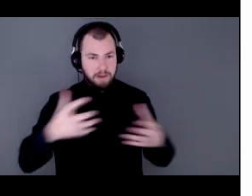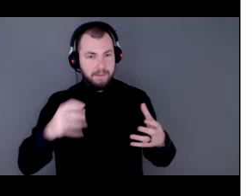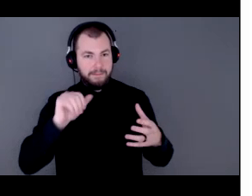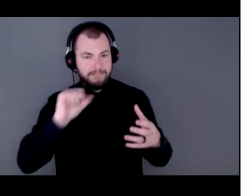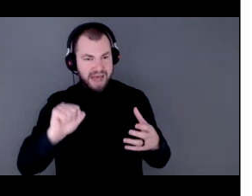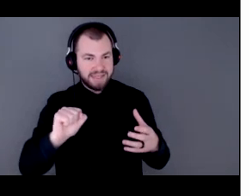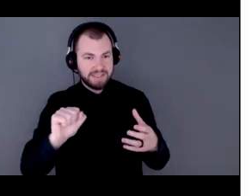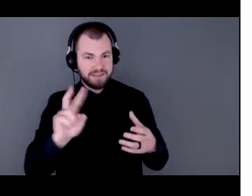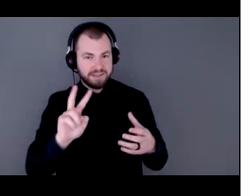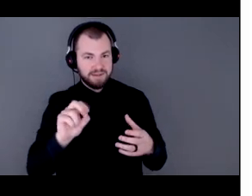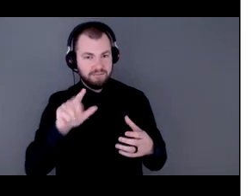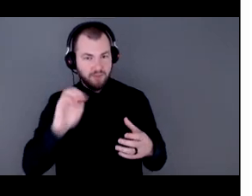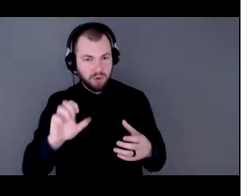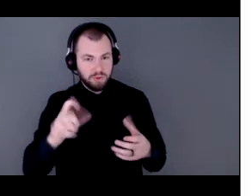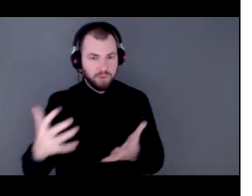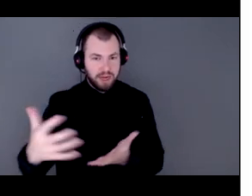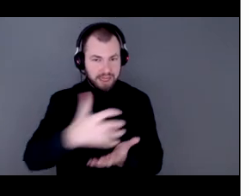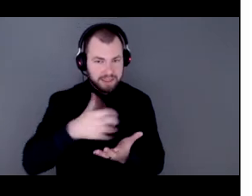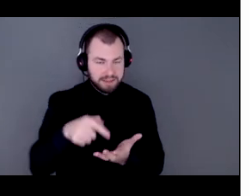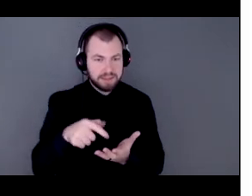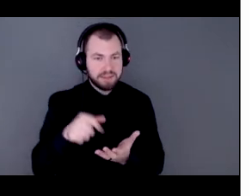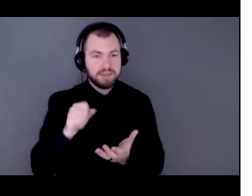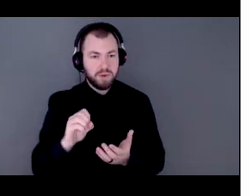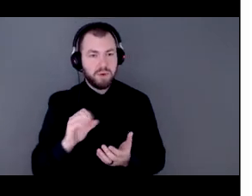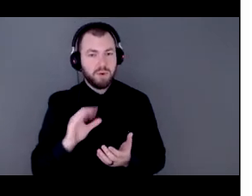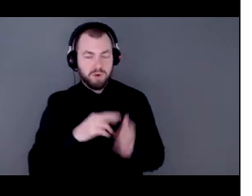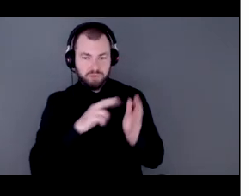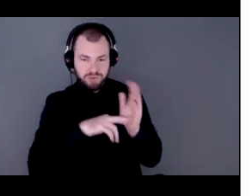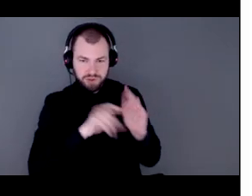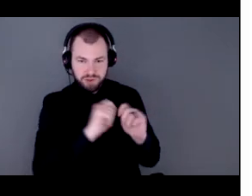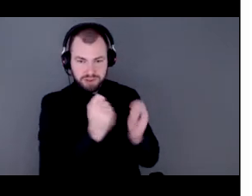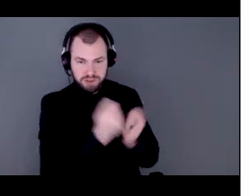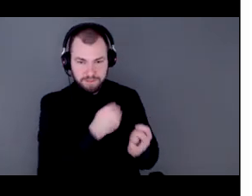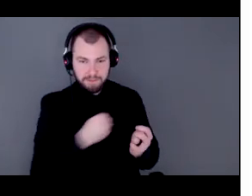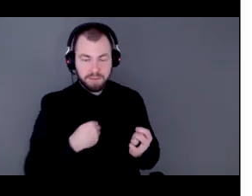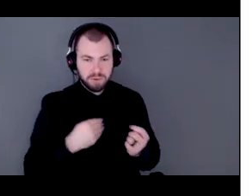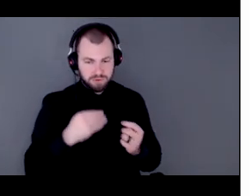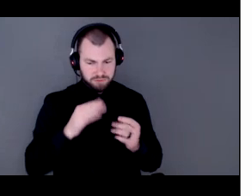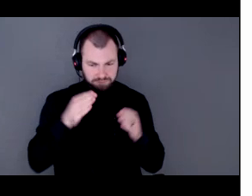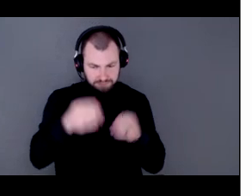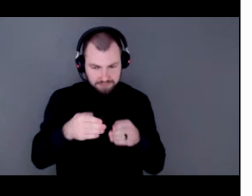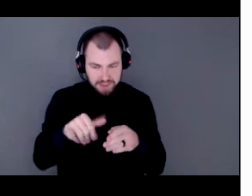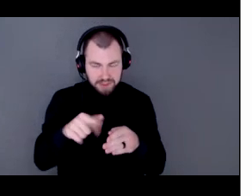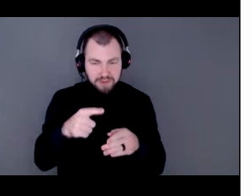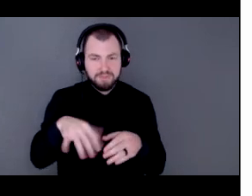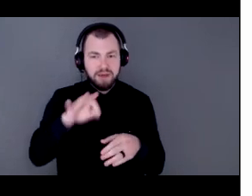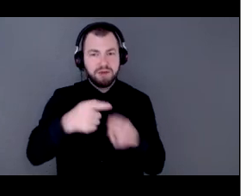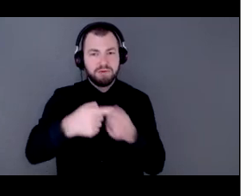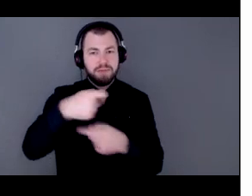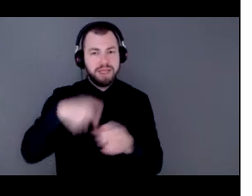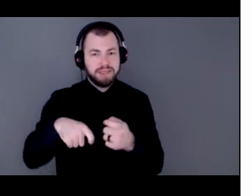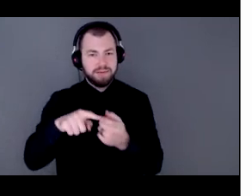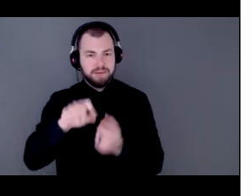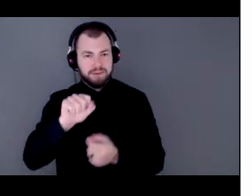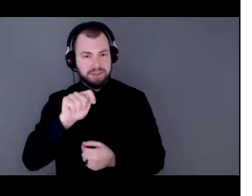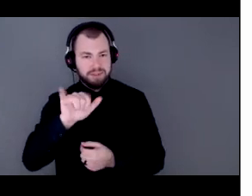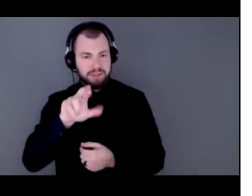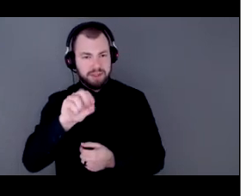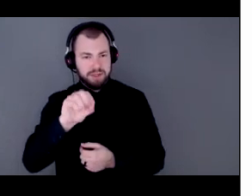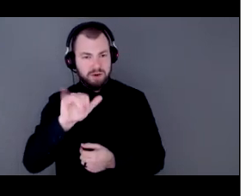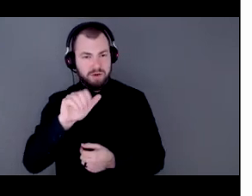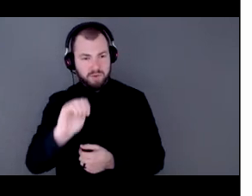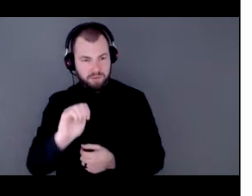So our research area two members are actually working on this to find a replacement for styrofoam. So in 2011, one group